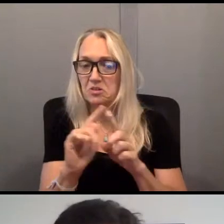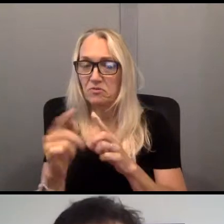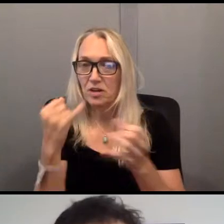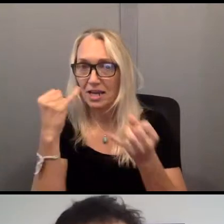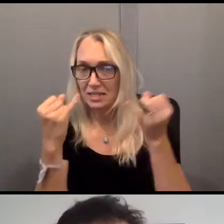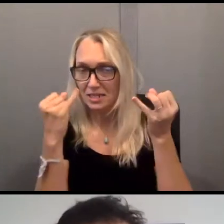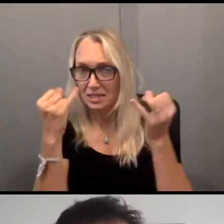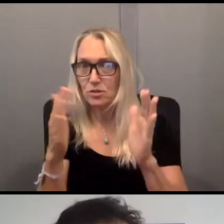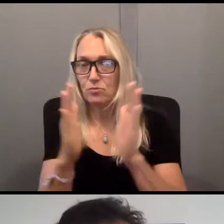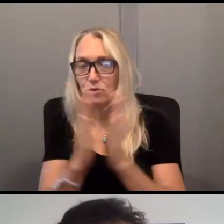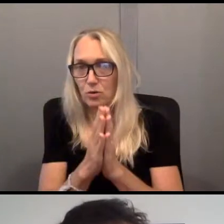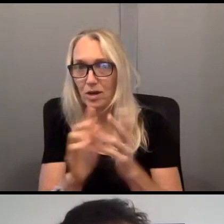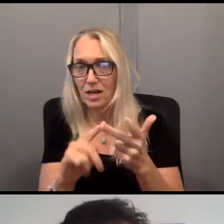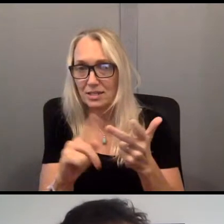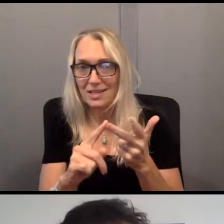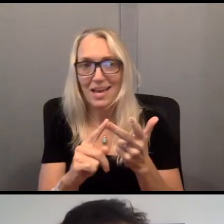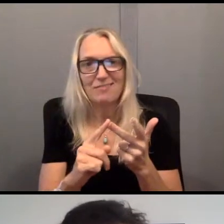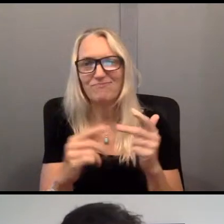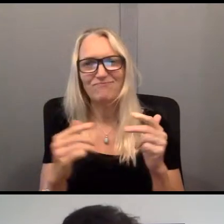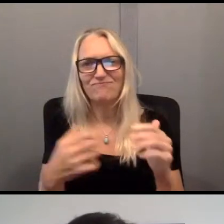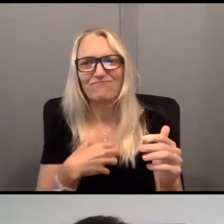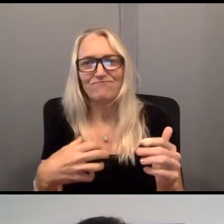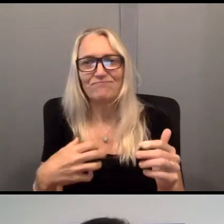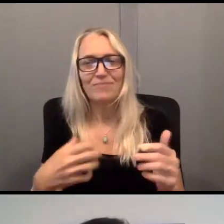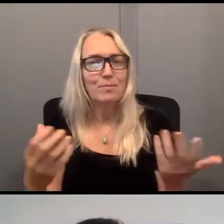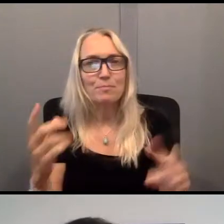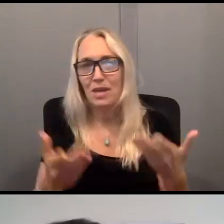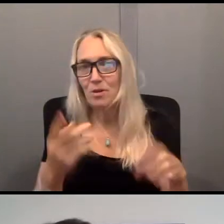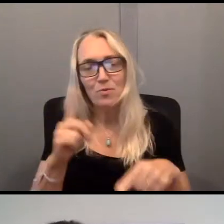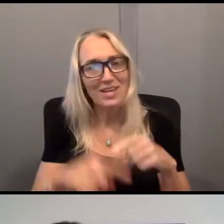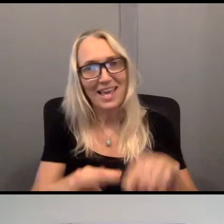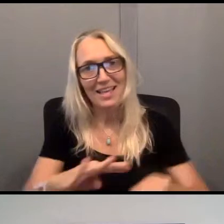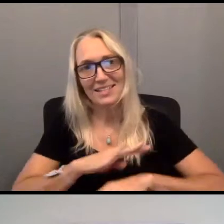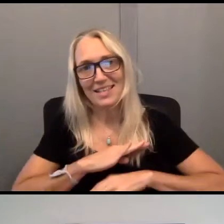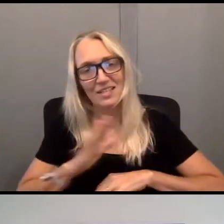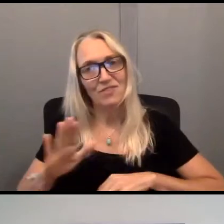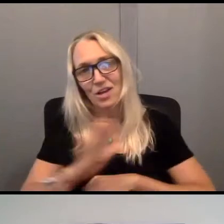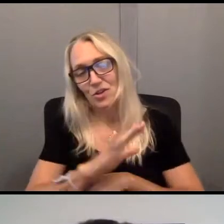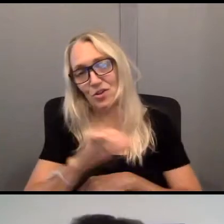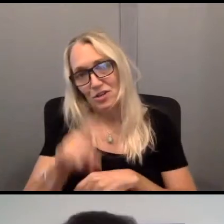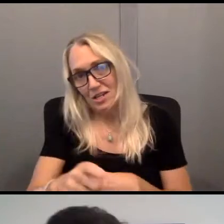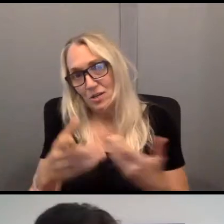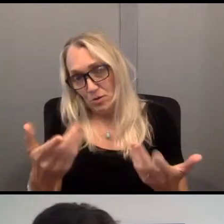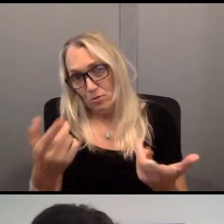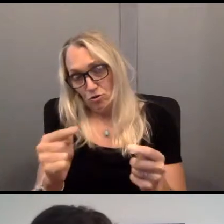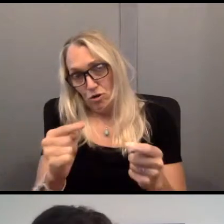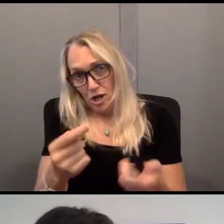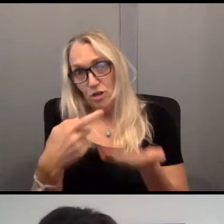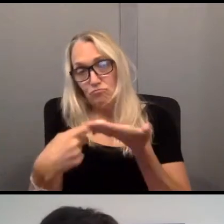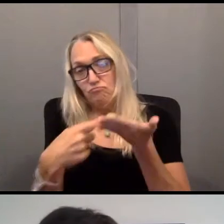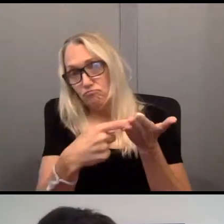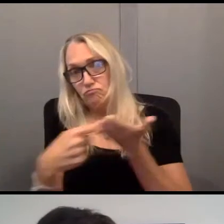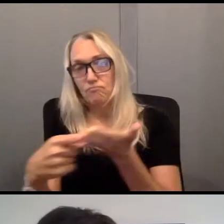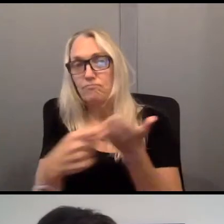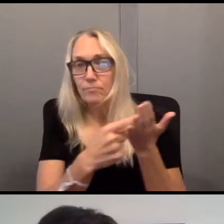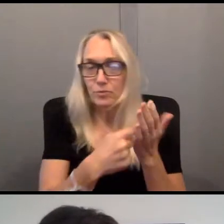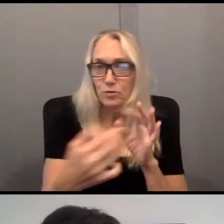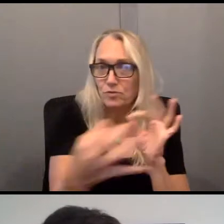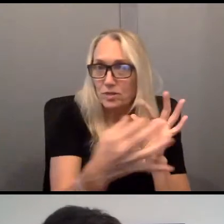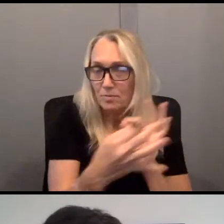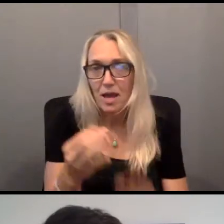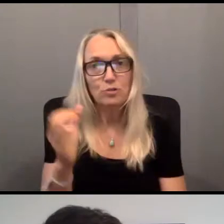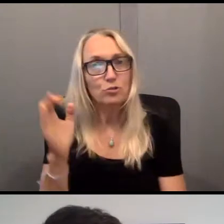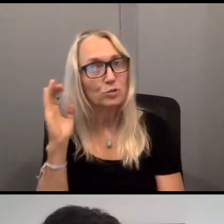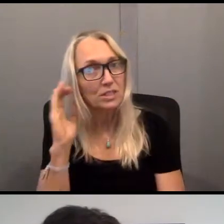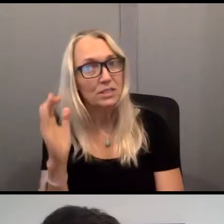requests, and injustices that we may not be able to address. We will certainly deliberate on the issues where we do have